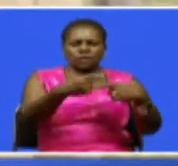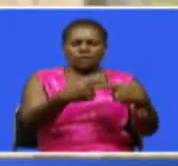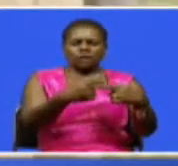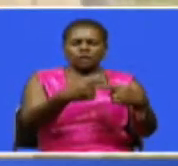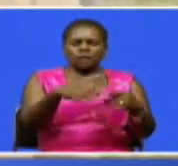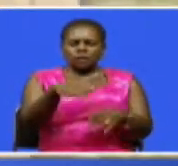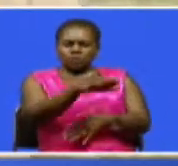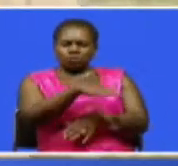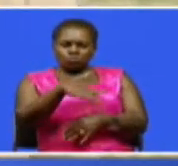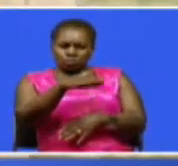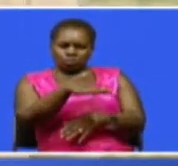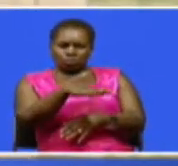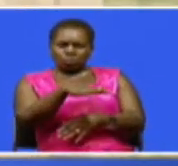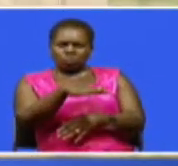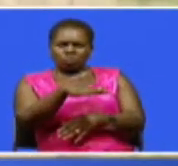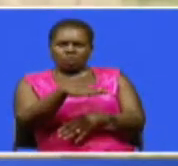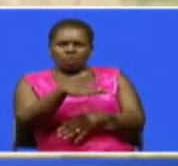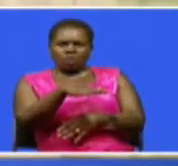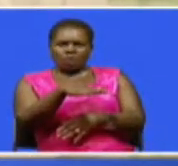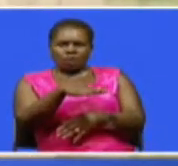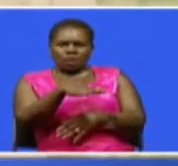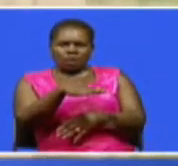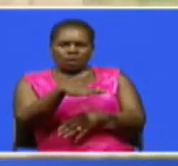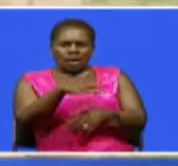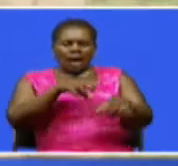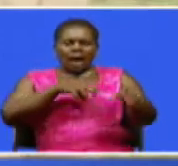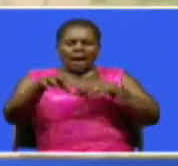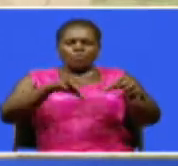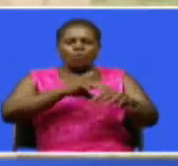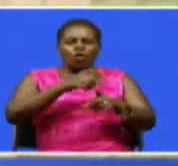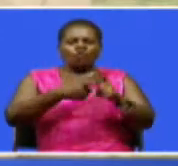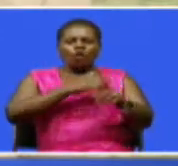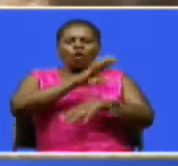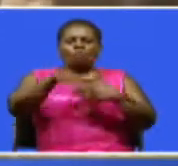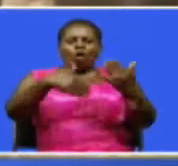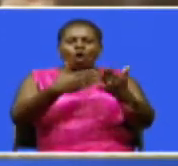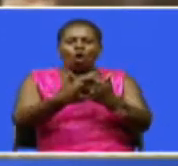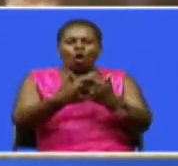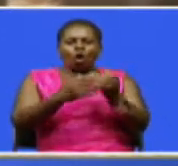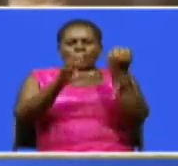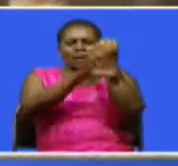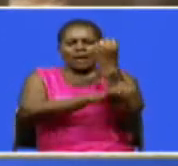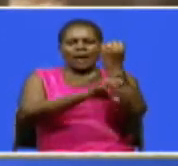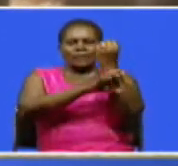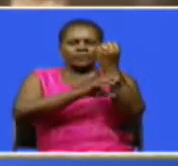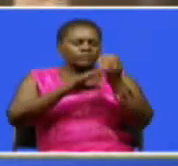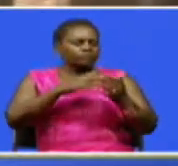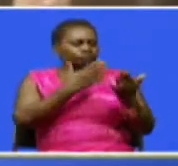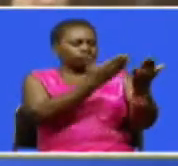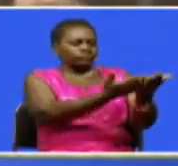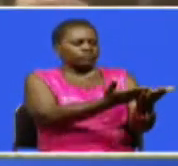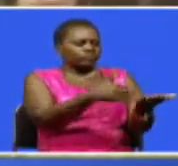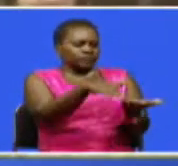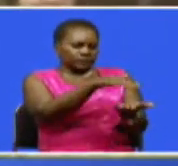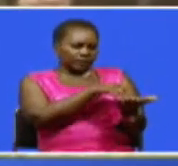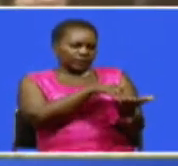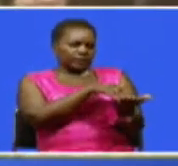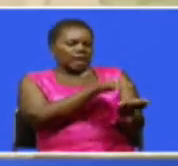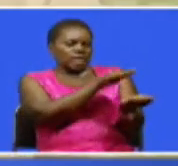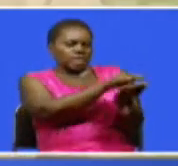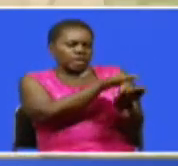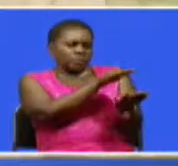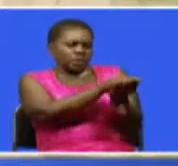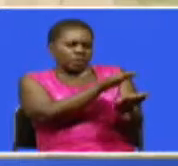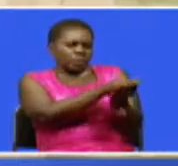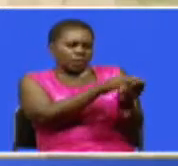zone whereby livestock from all parts of the country which are going to be exported, they are taken there and kept there